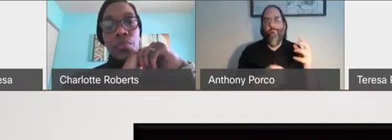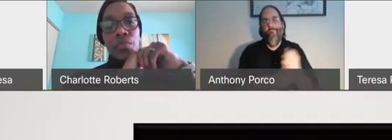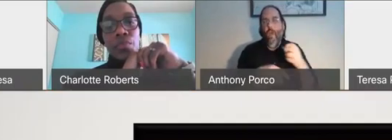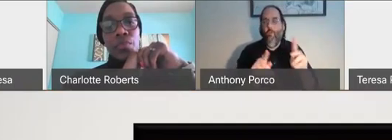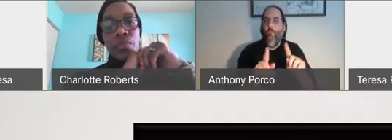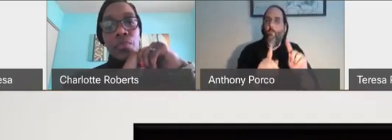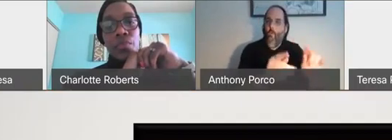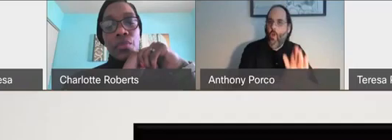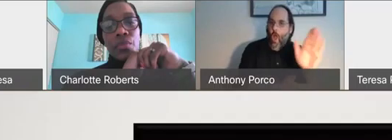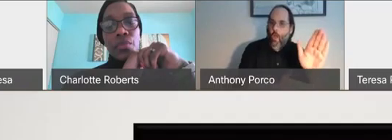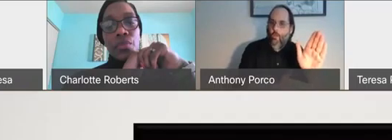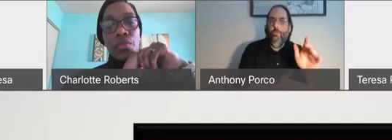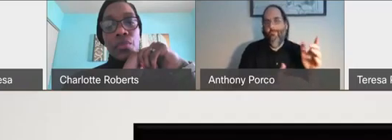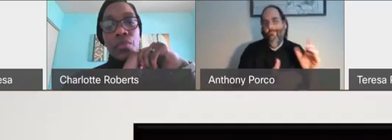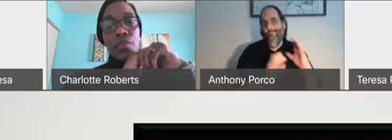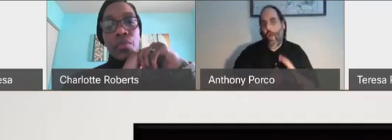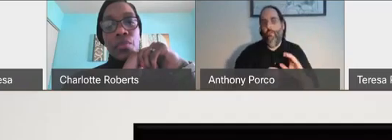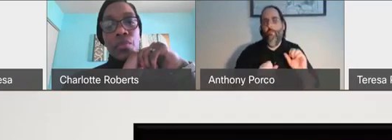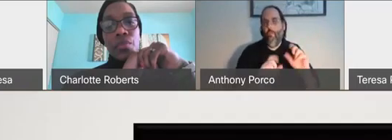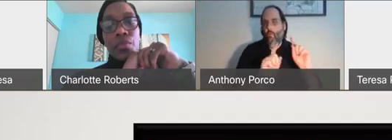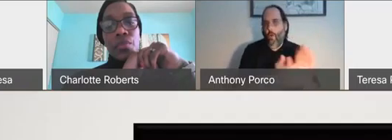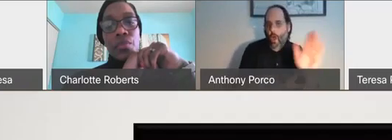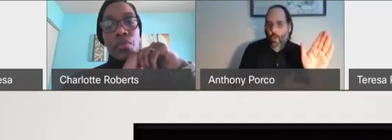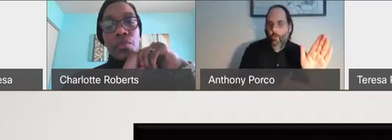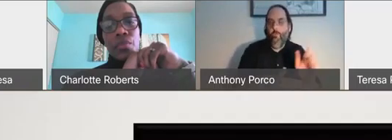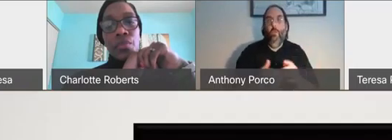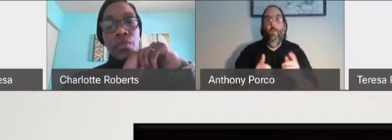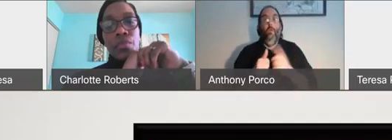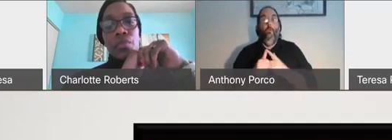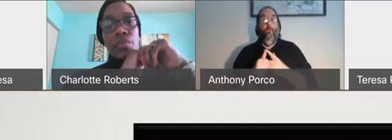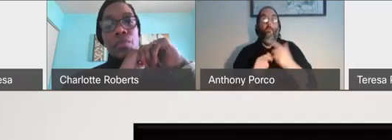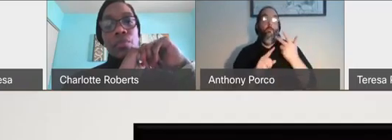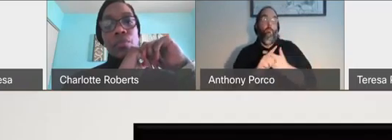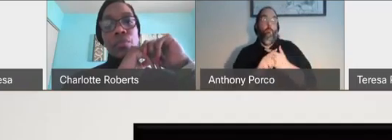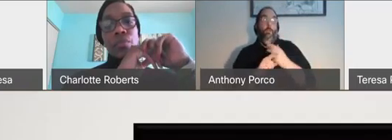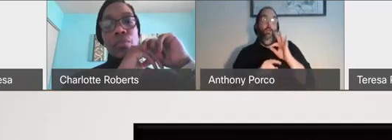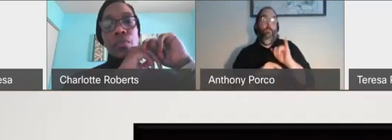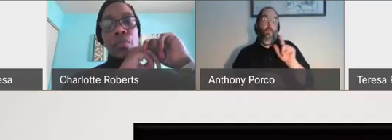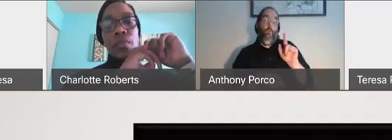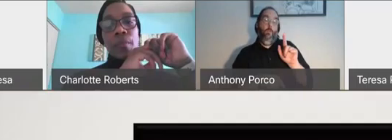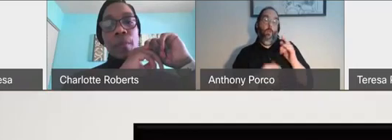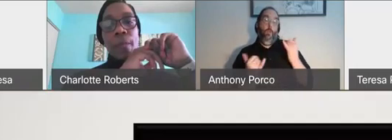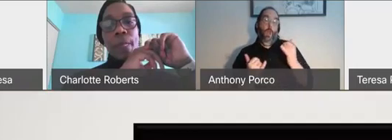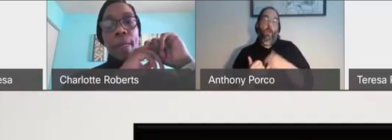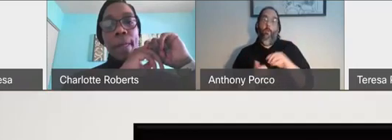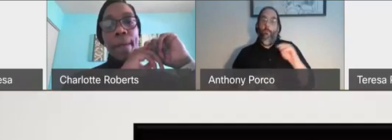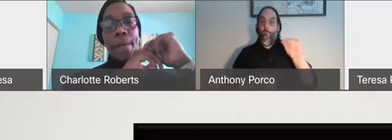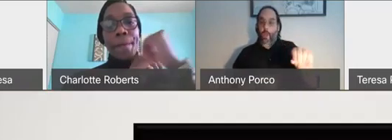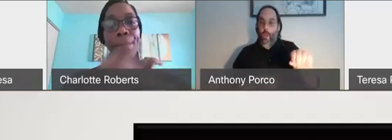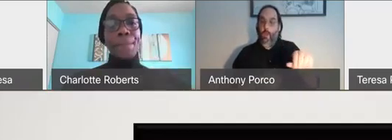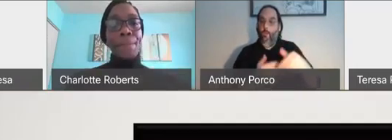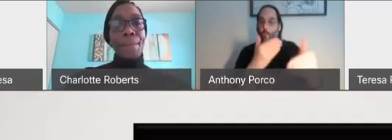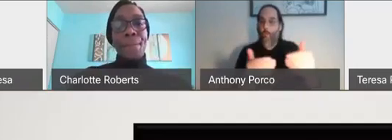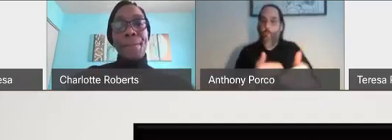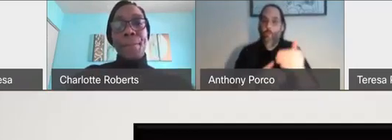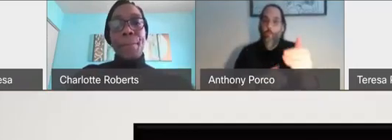those persons that we support. And in the first quarter of FY21, we have now paid and processed